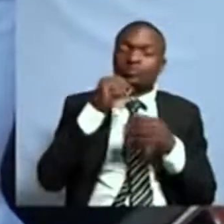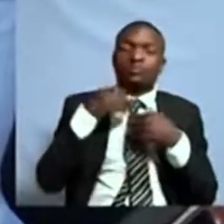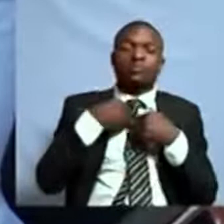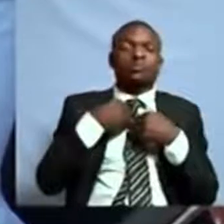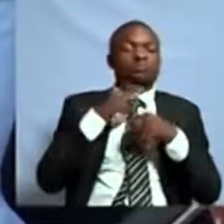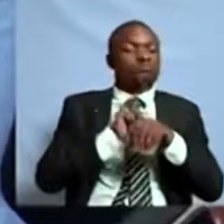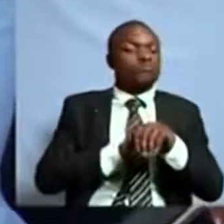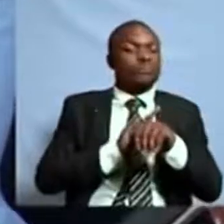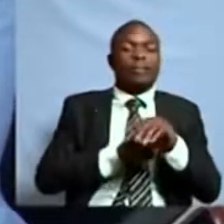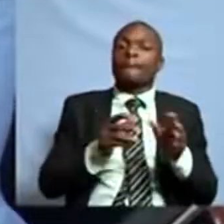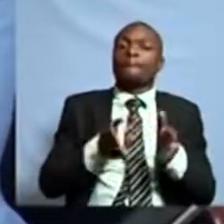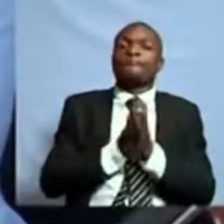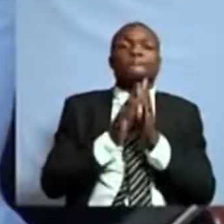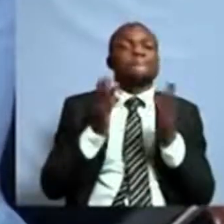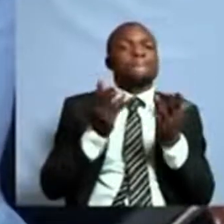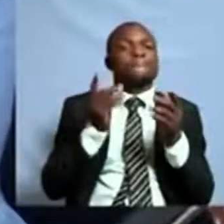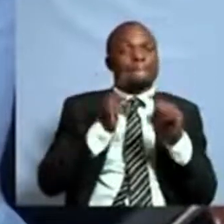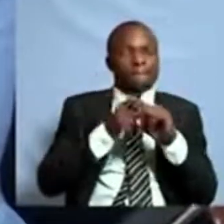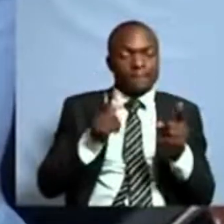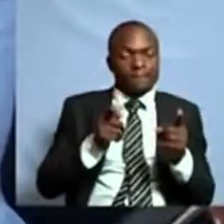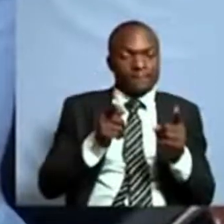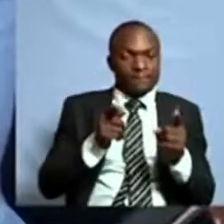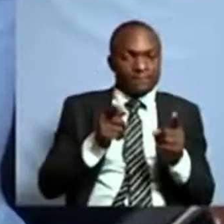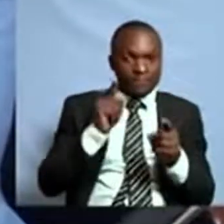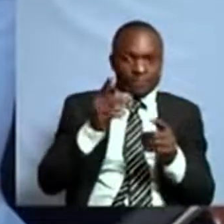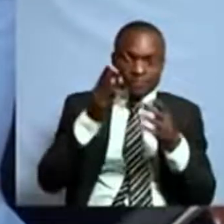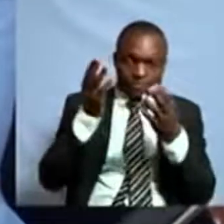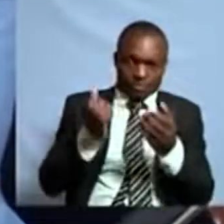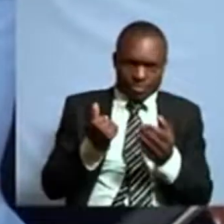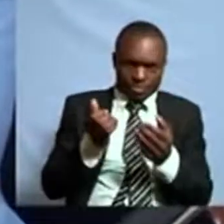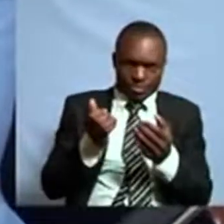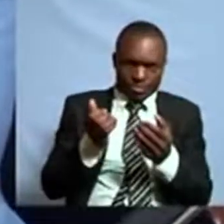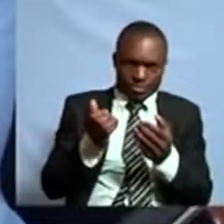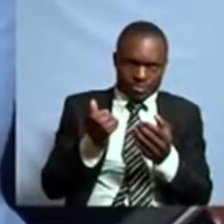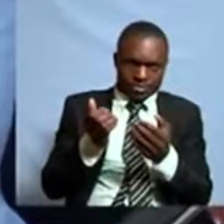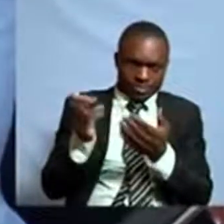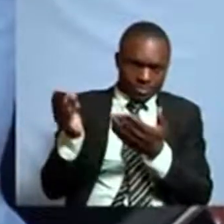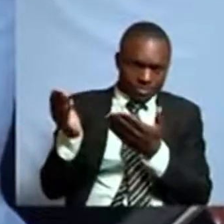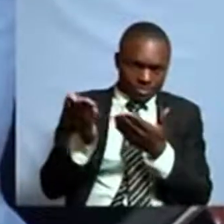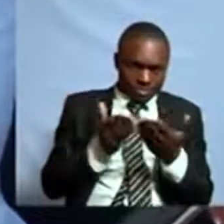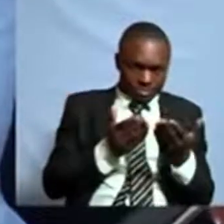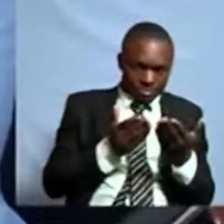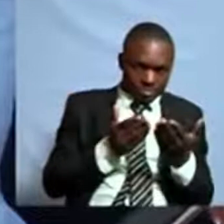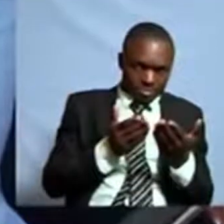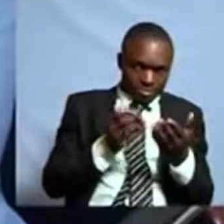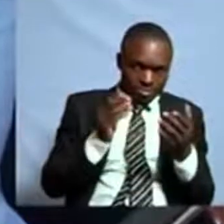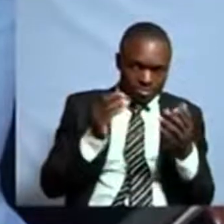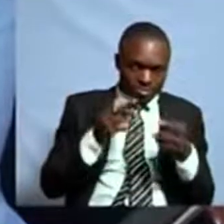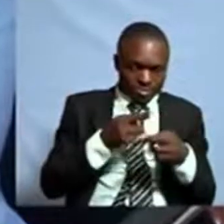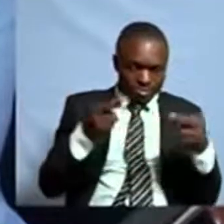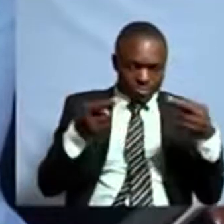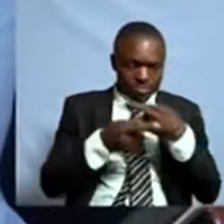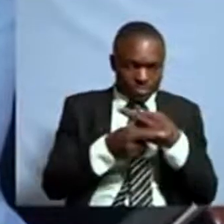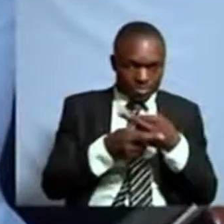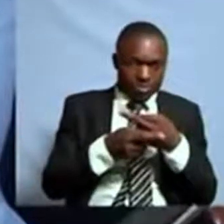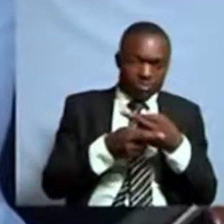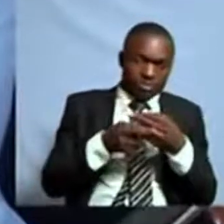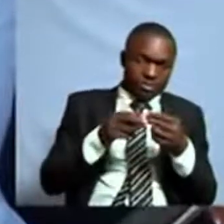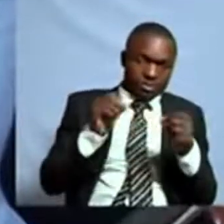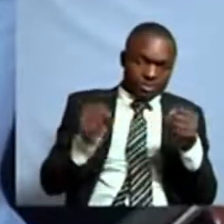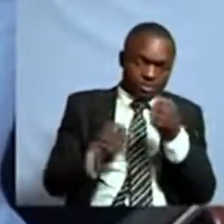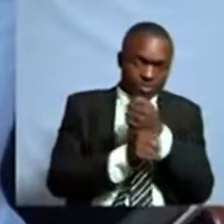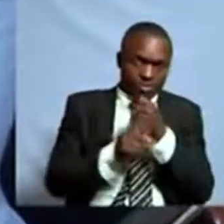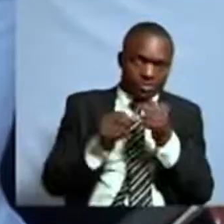ask. But on behalf of the people, I want to take you to the pure and replacement of section 39, one